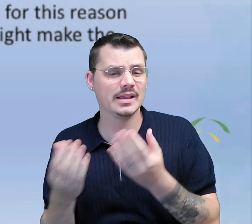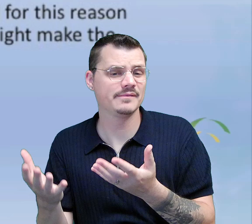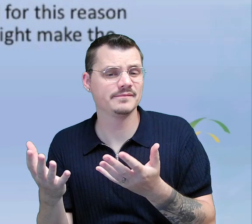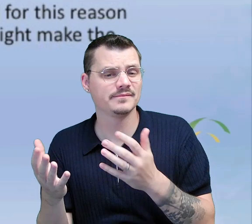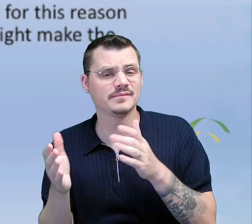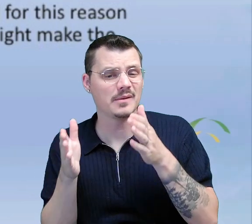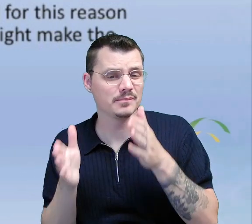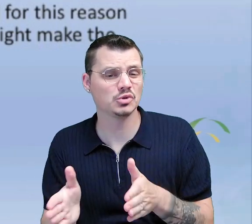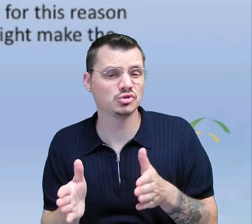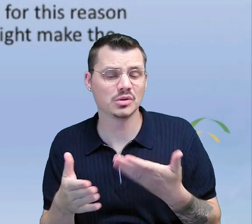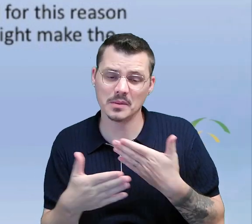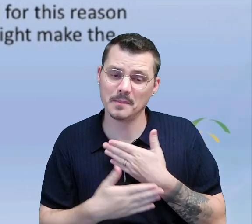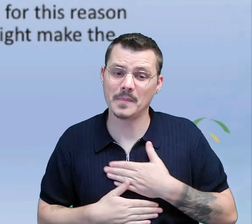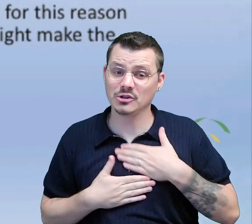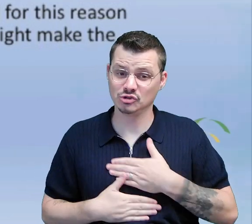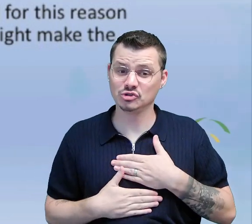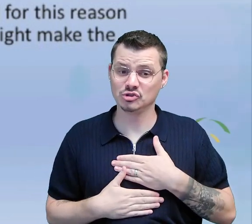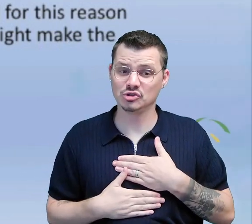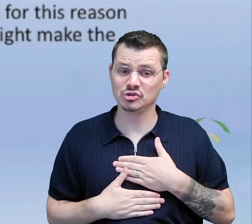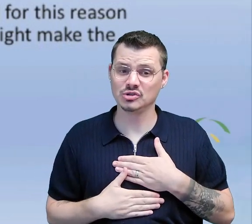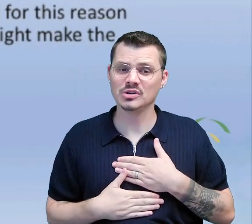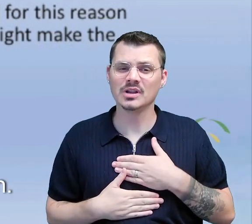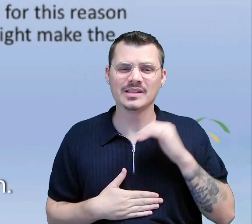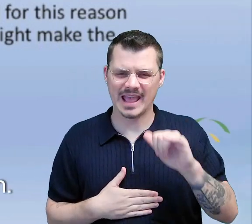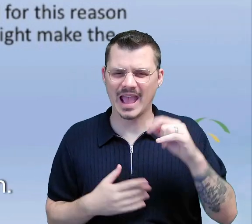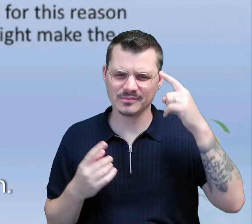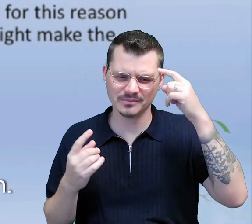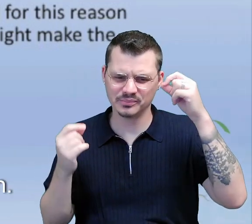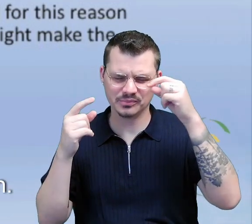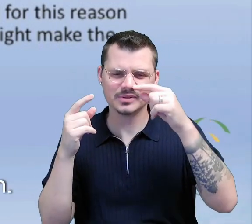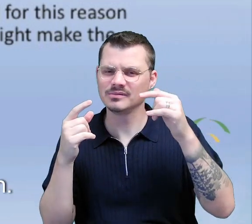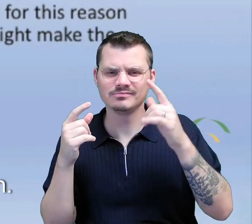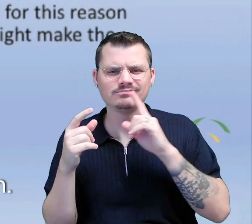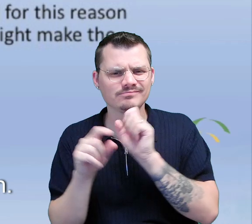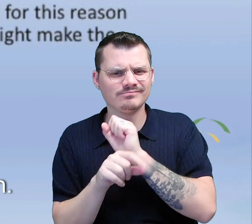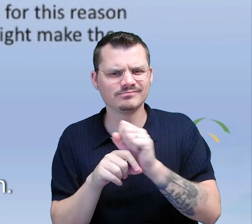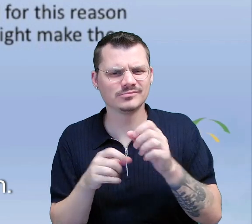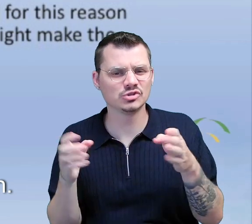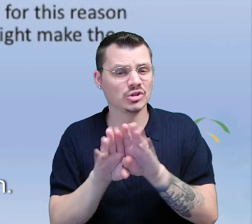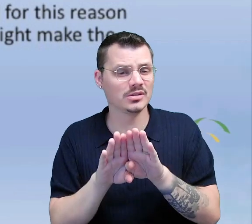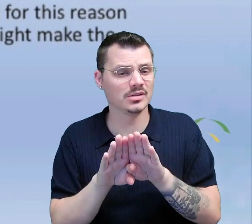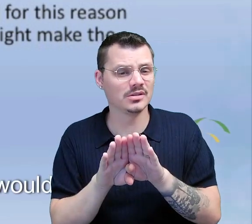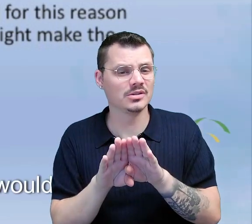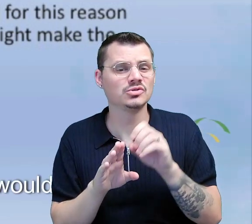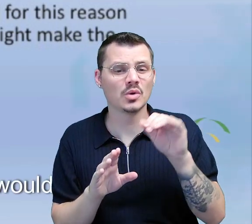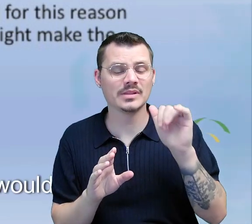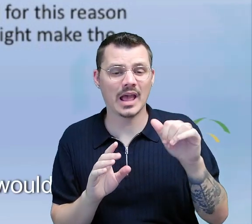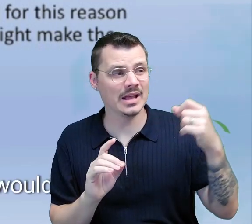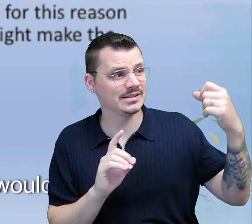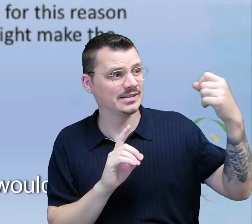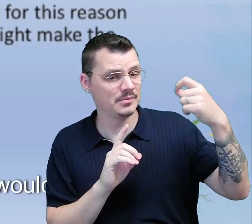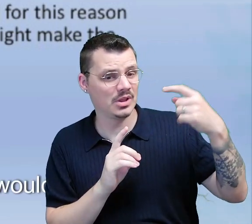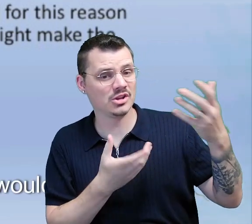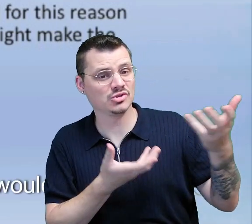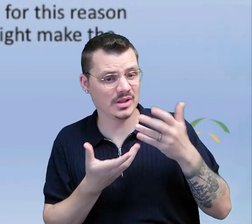a person a pleasure circuit, that circuit will be in fact, shut down. And so that